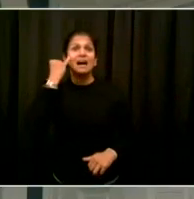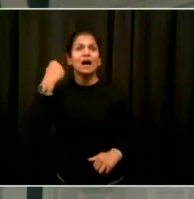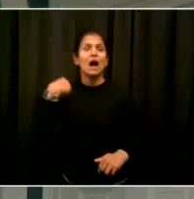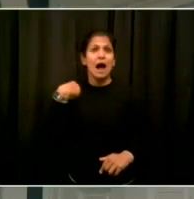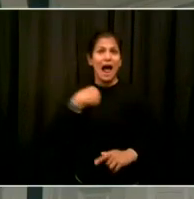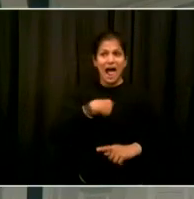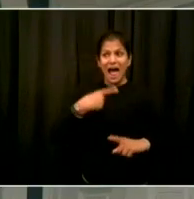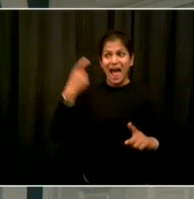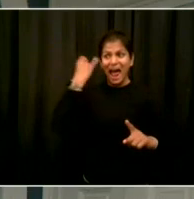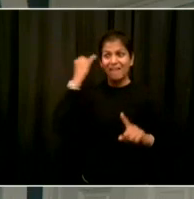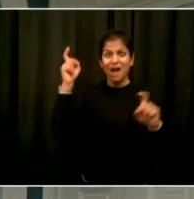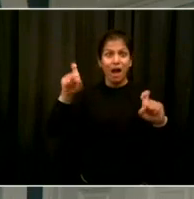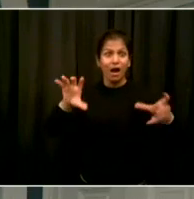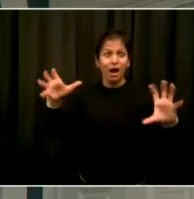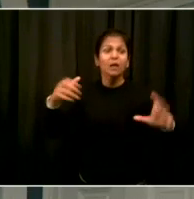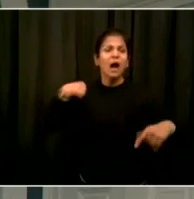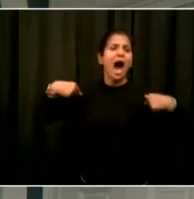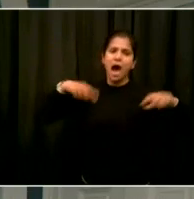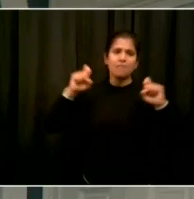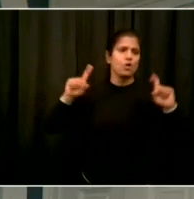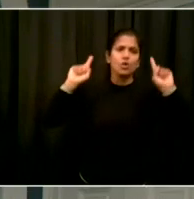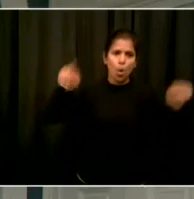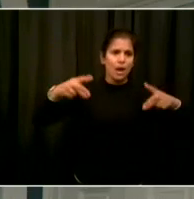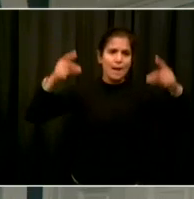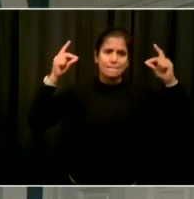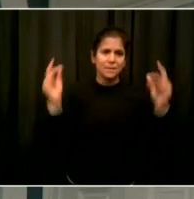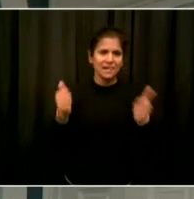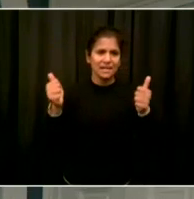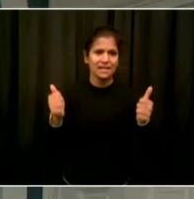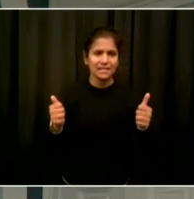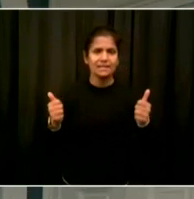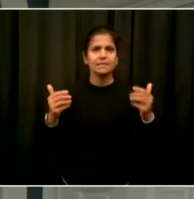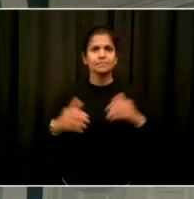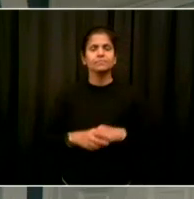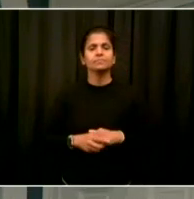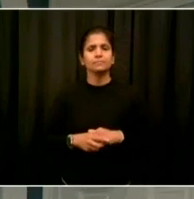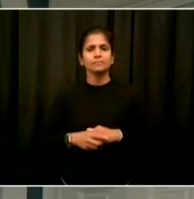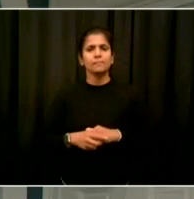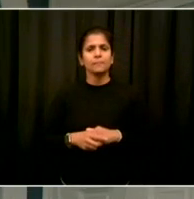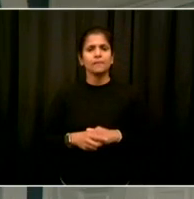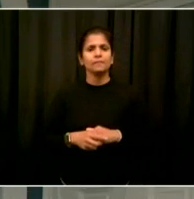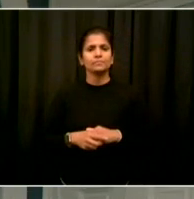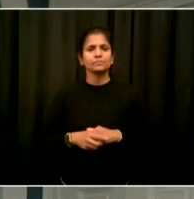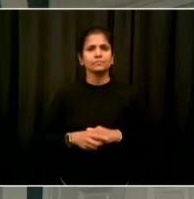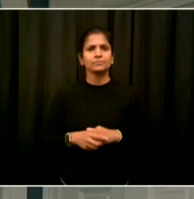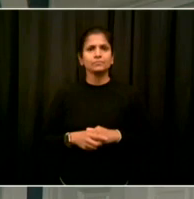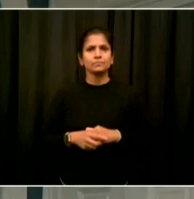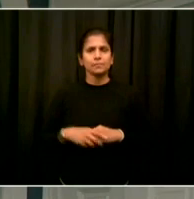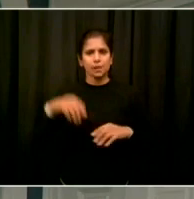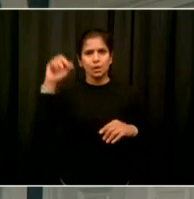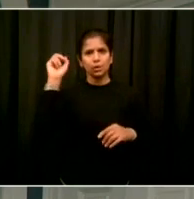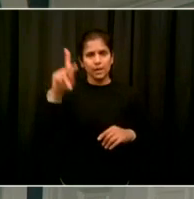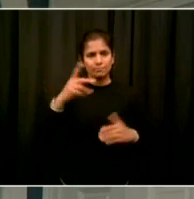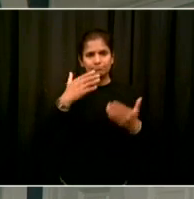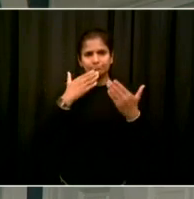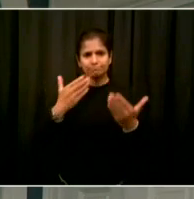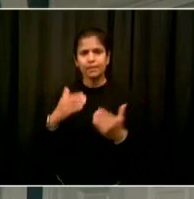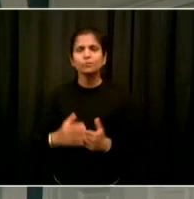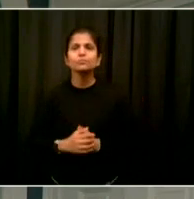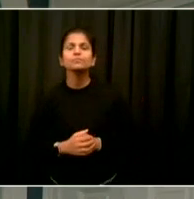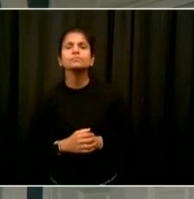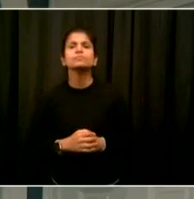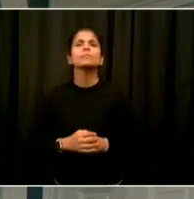for that. I directed that at Chief Holmes because I know both the commissioner and you, Mr. Mayor, have addressed this topic before. Switching